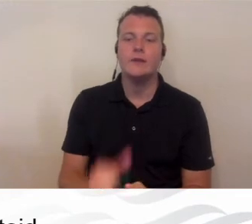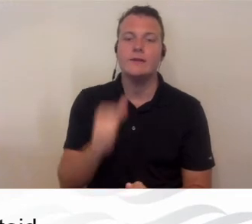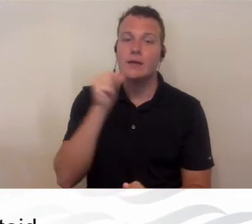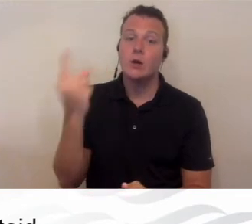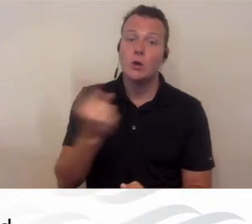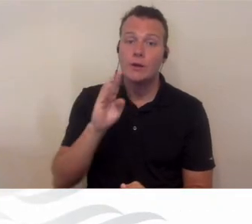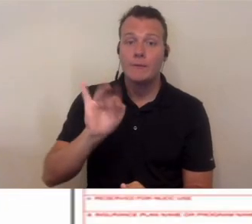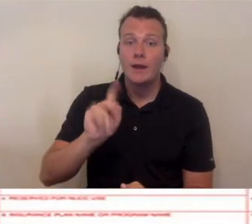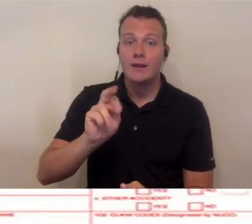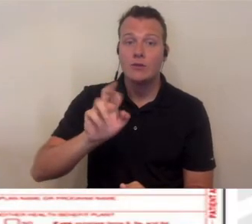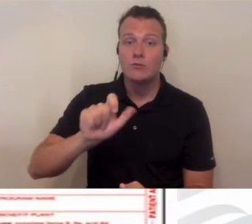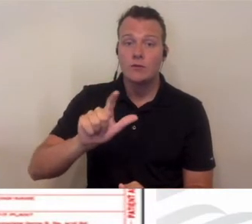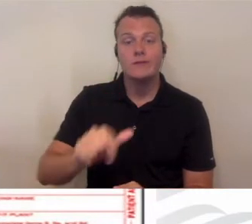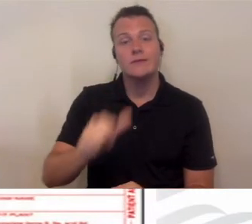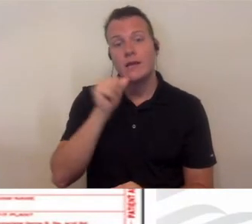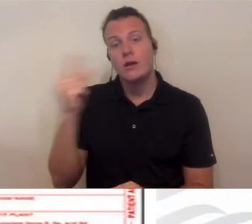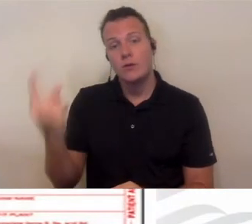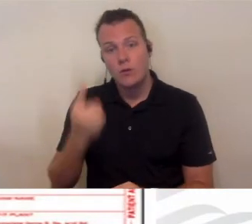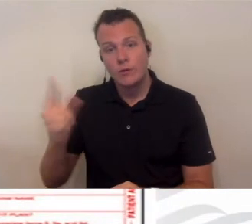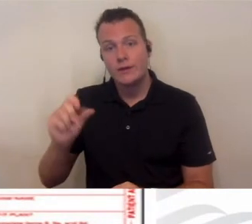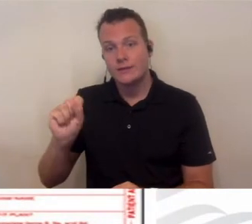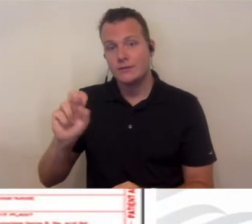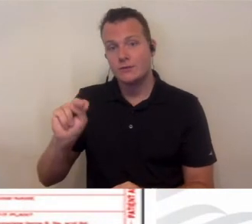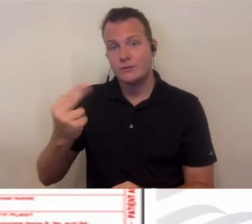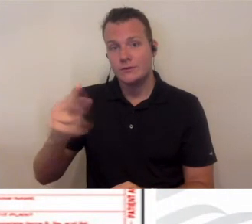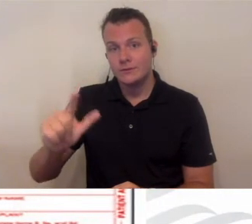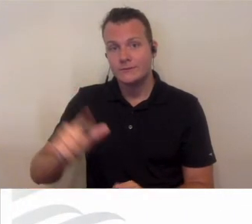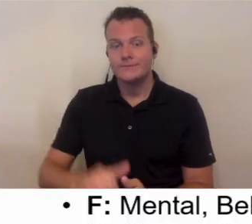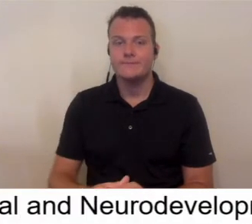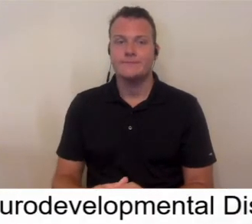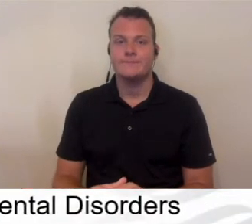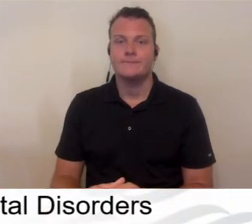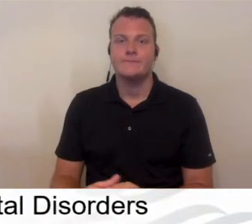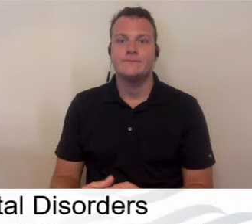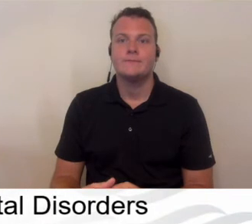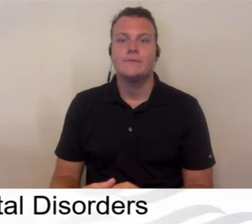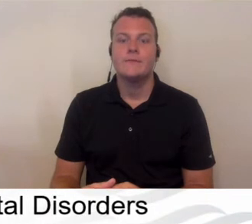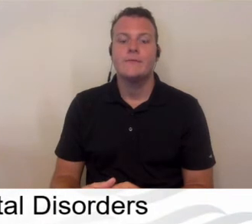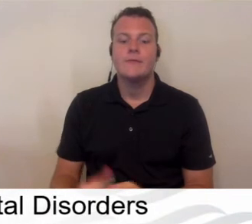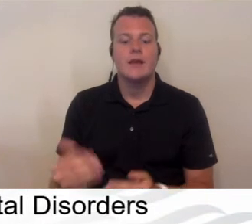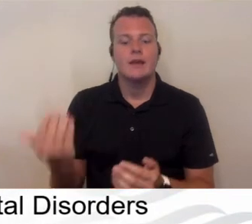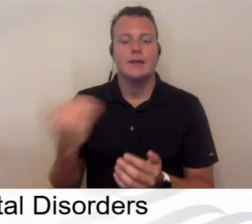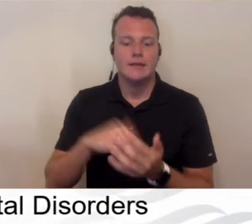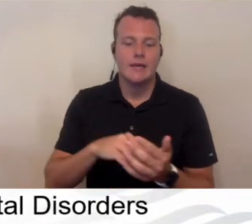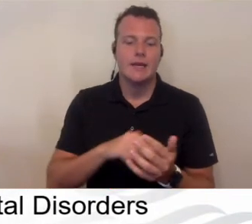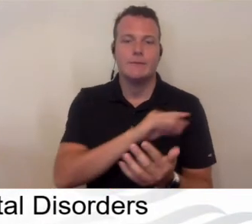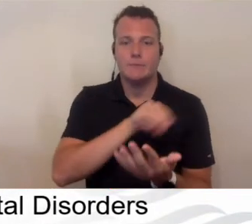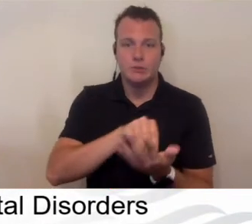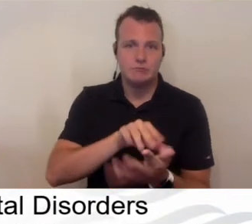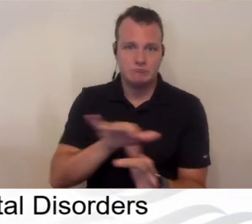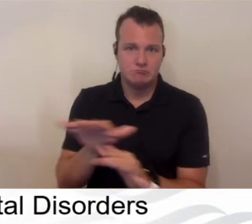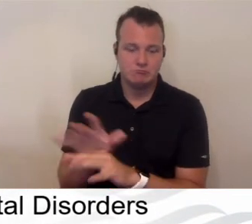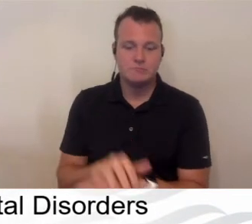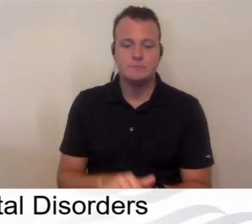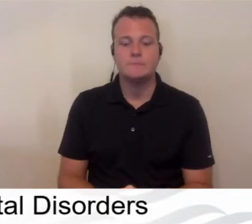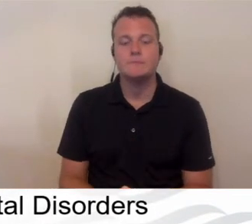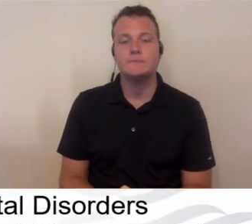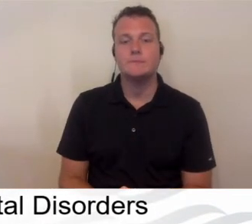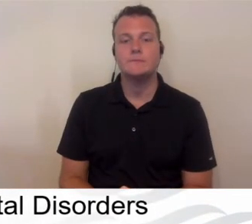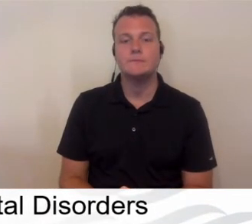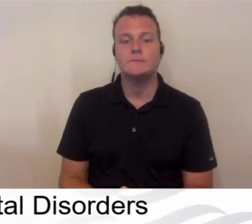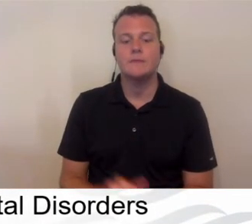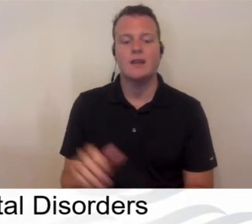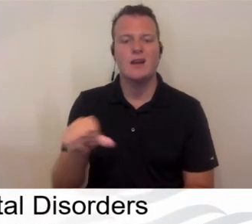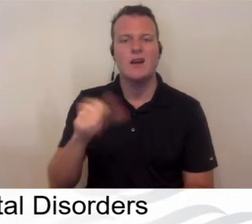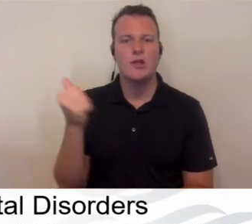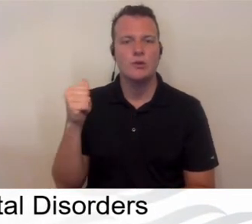neural hearing loss. So again, here's where they go in the claim form. And these are other areas to think about. So,